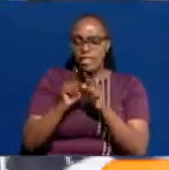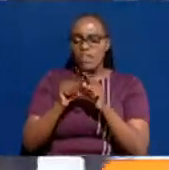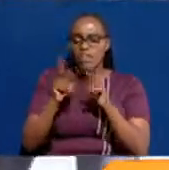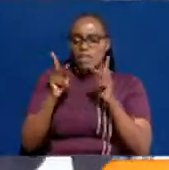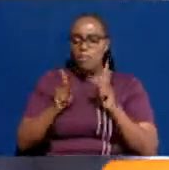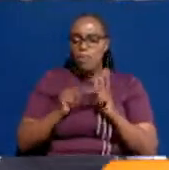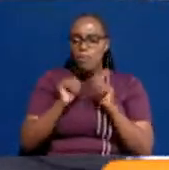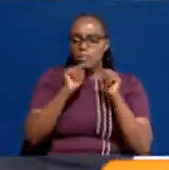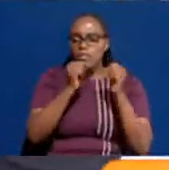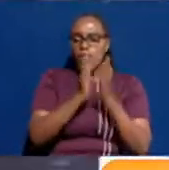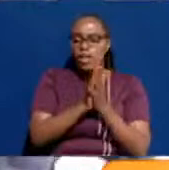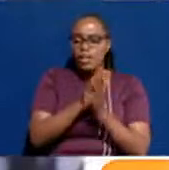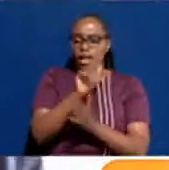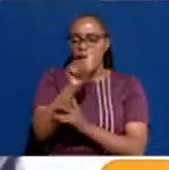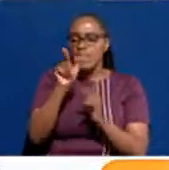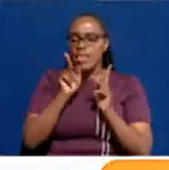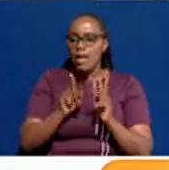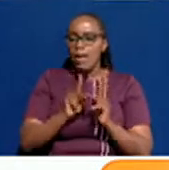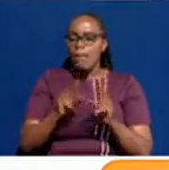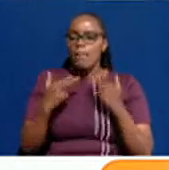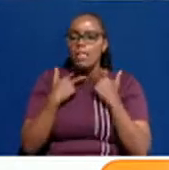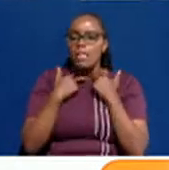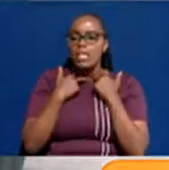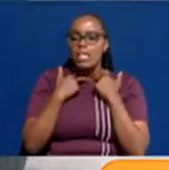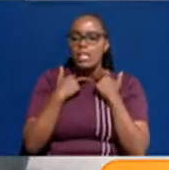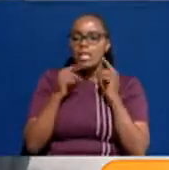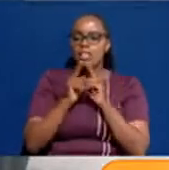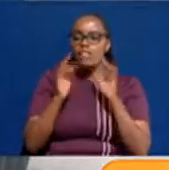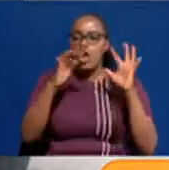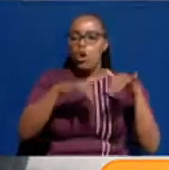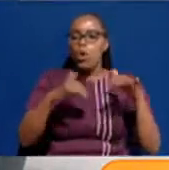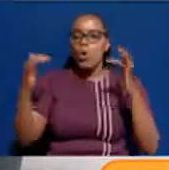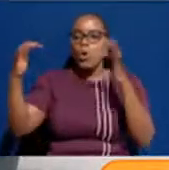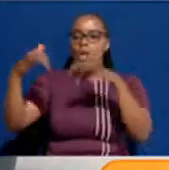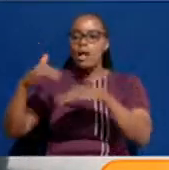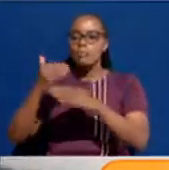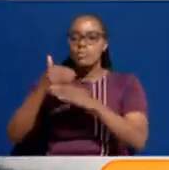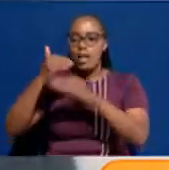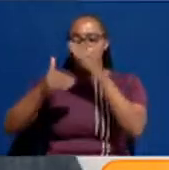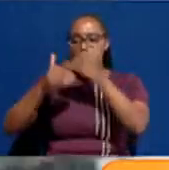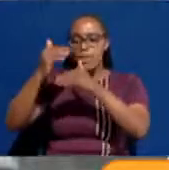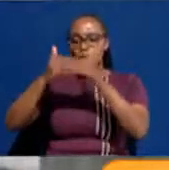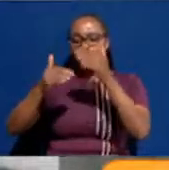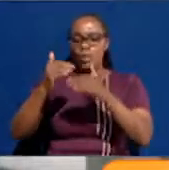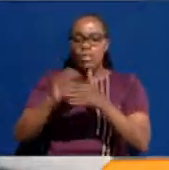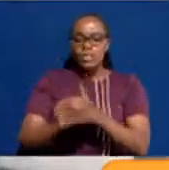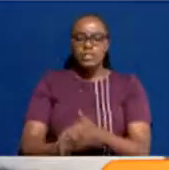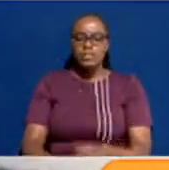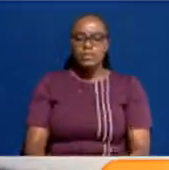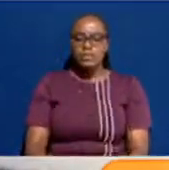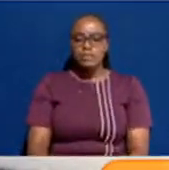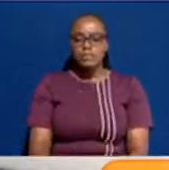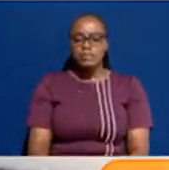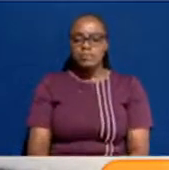and thousands others are still trapped in the collapsed buildings. Mary Mwoki, Citizen TV, Nairobi.